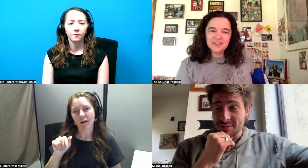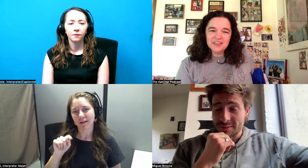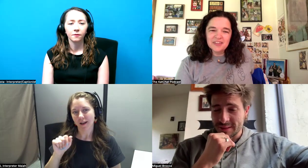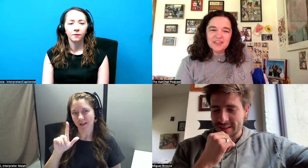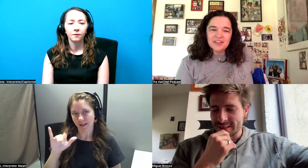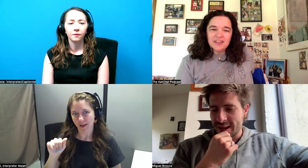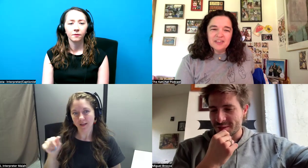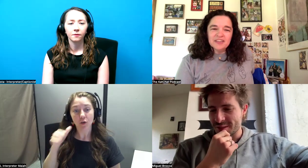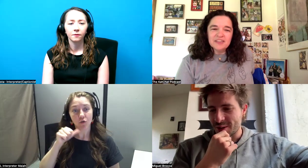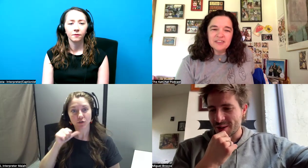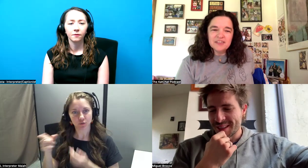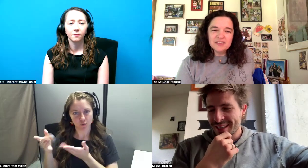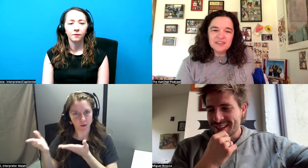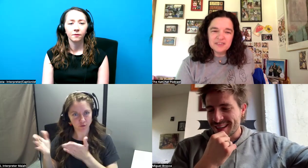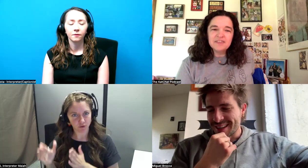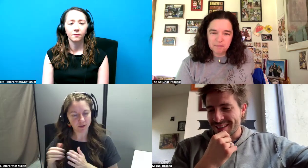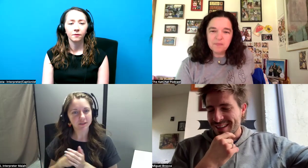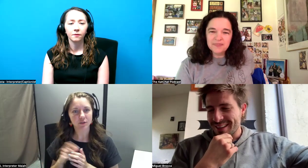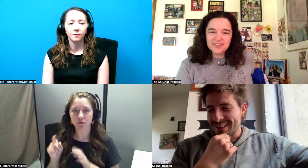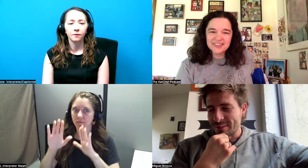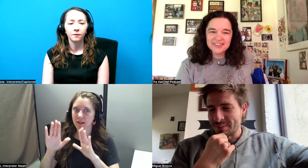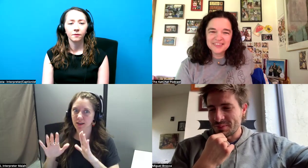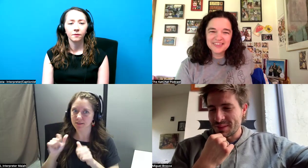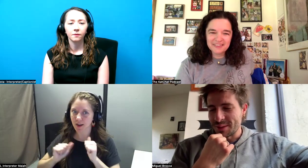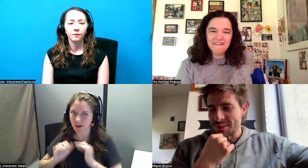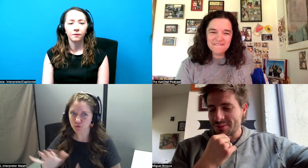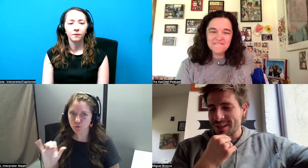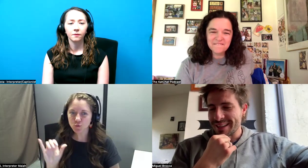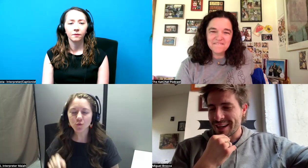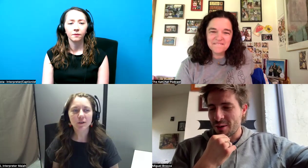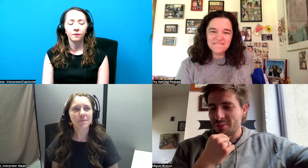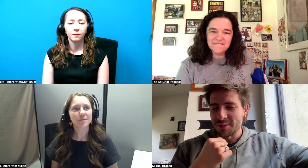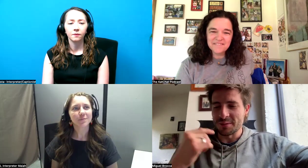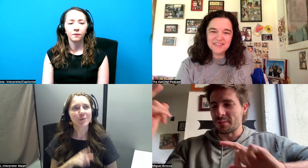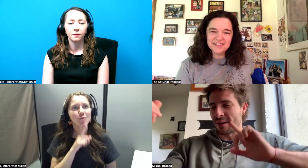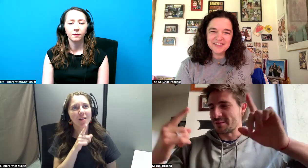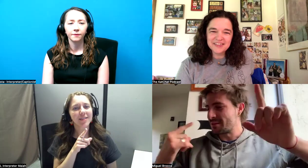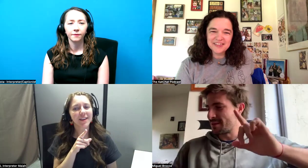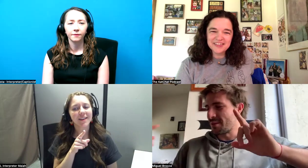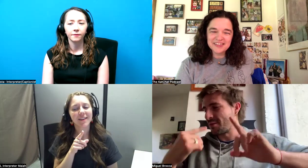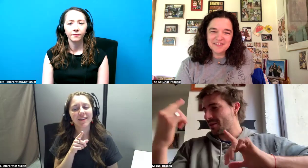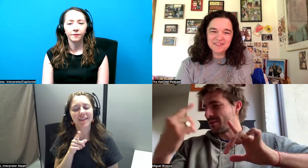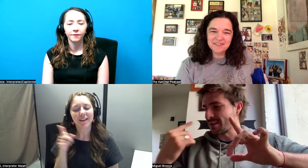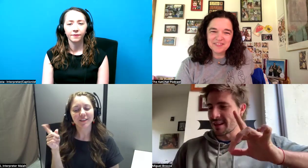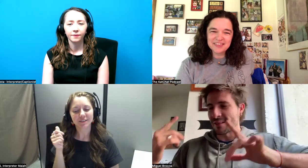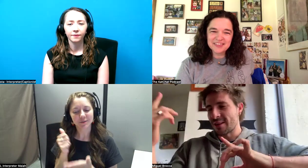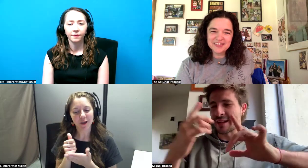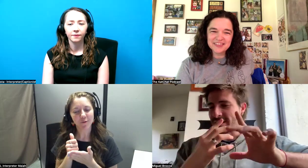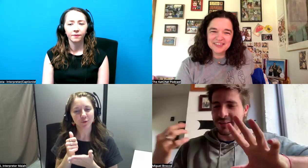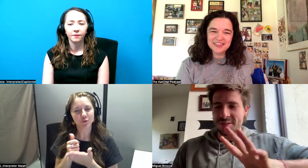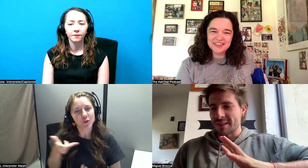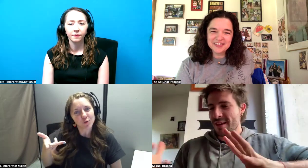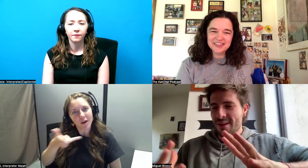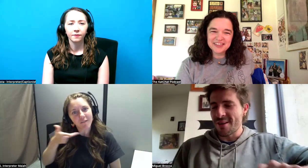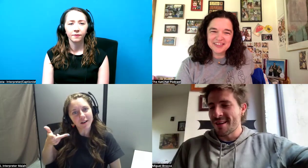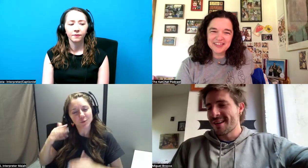who's a fantastic actress as well. And it was really helpful to bounce the three of us, like the lines